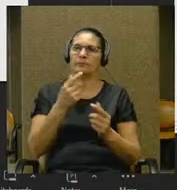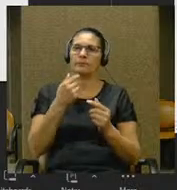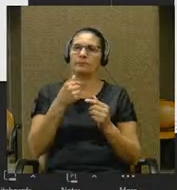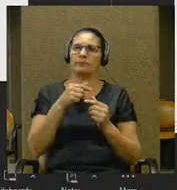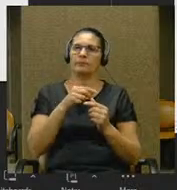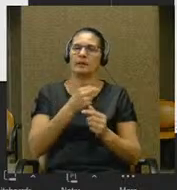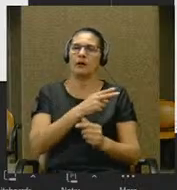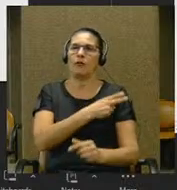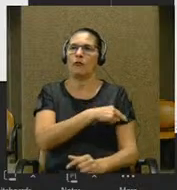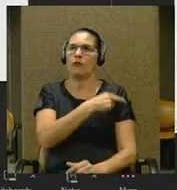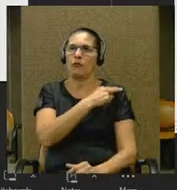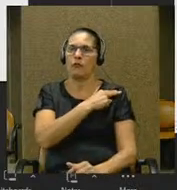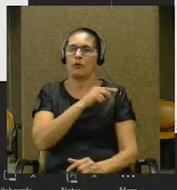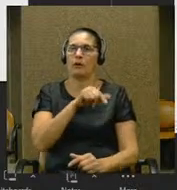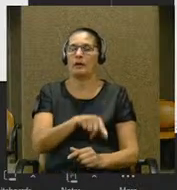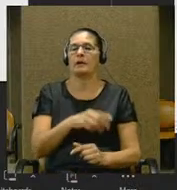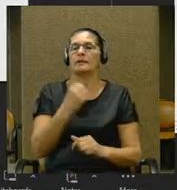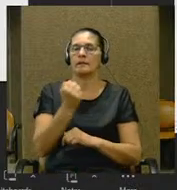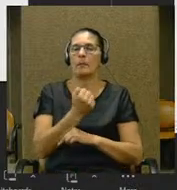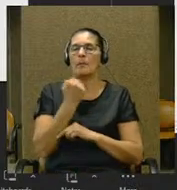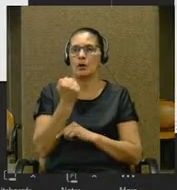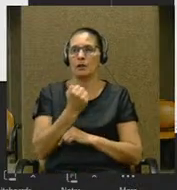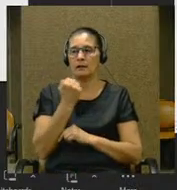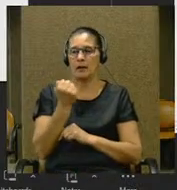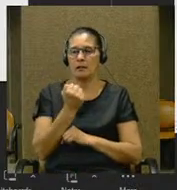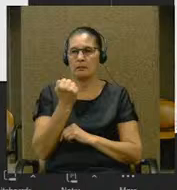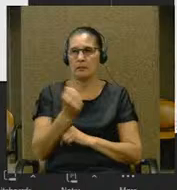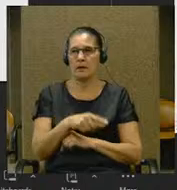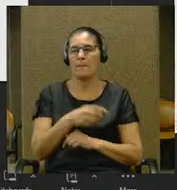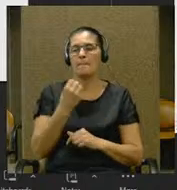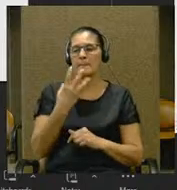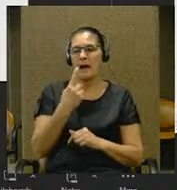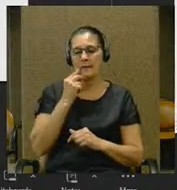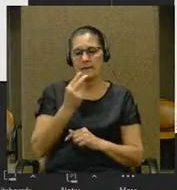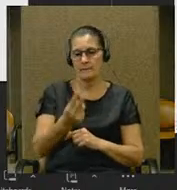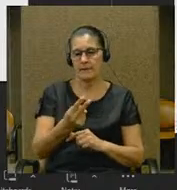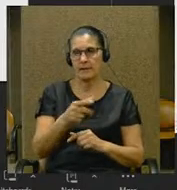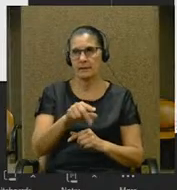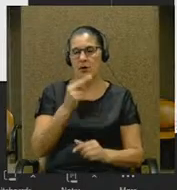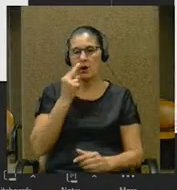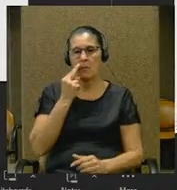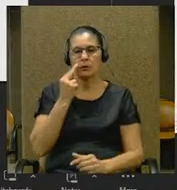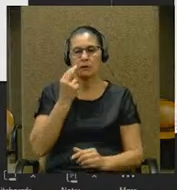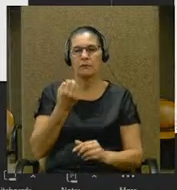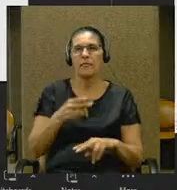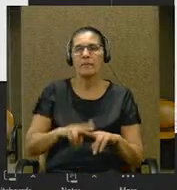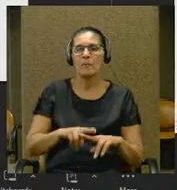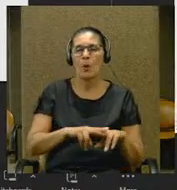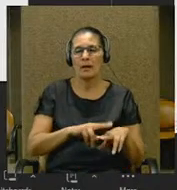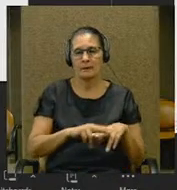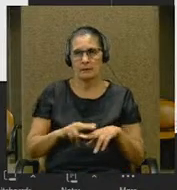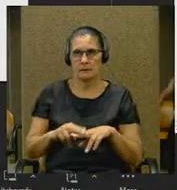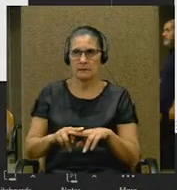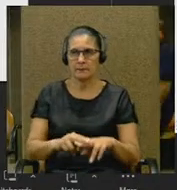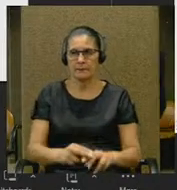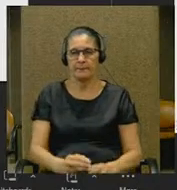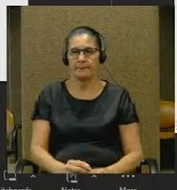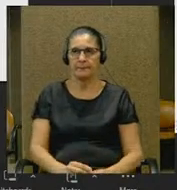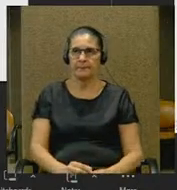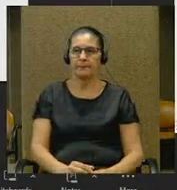the work of the coroner's service to determine the cause of death. The coroner's service looks